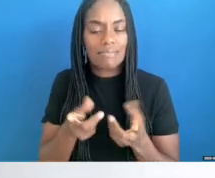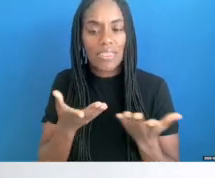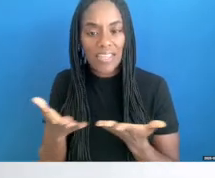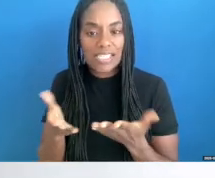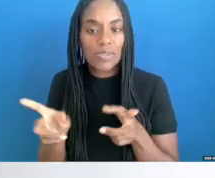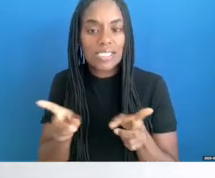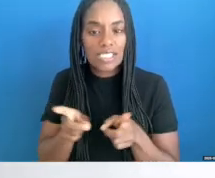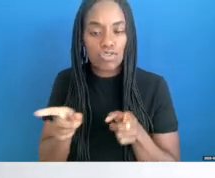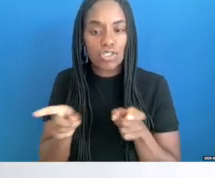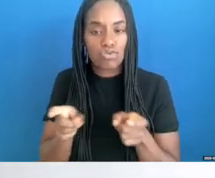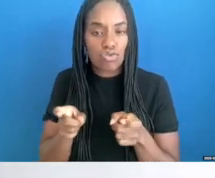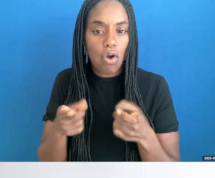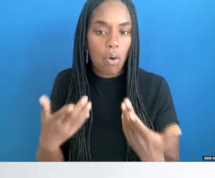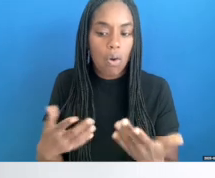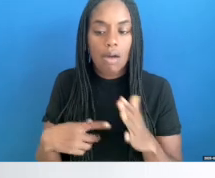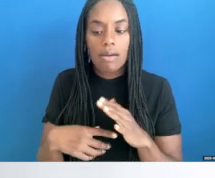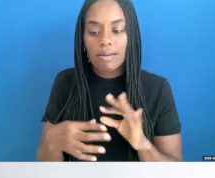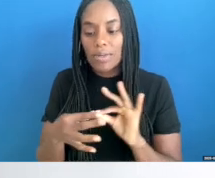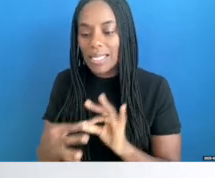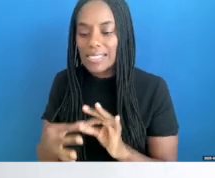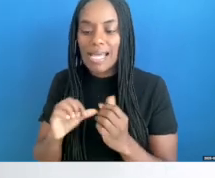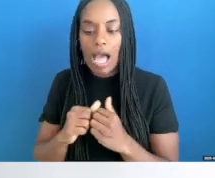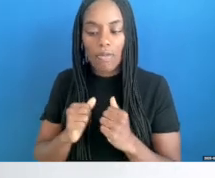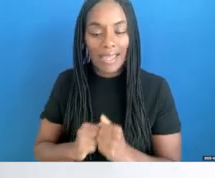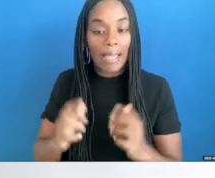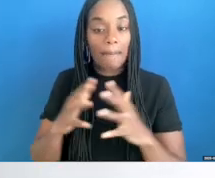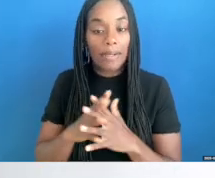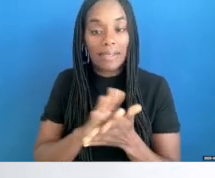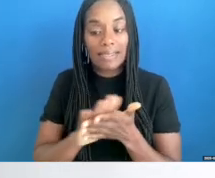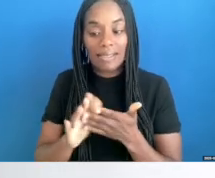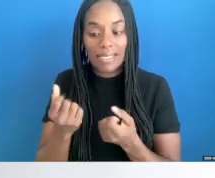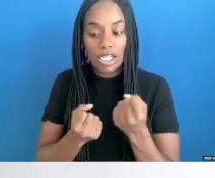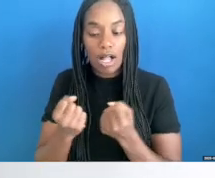terms of how they implement the Clean Cars for All programs locally?